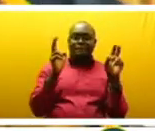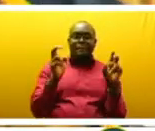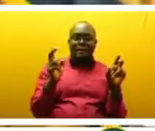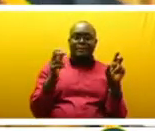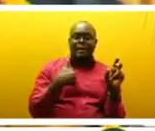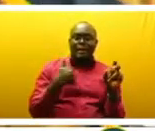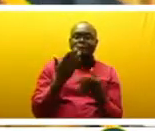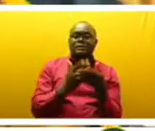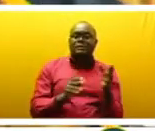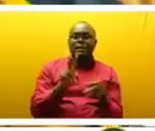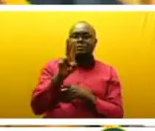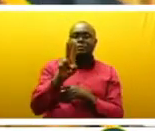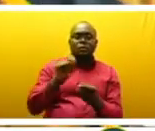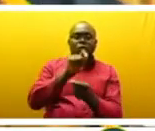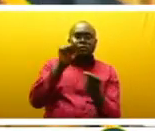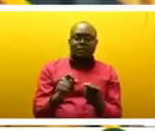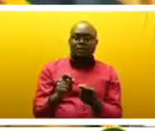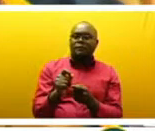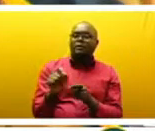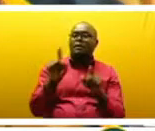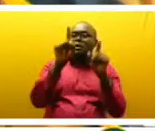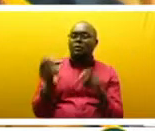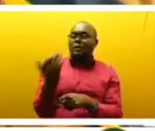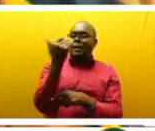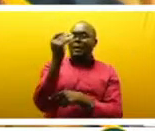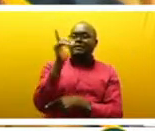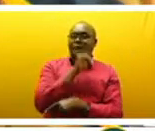two specific questions that were put to me by